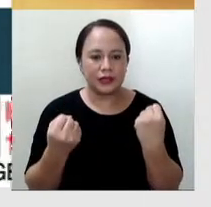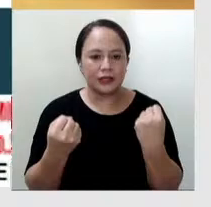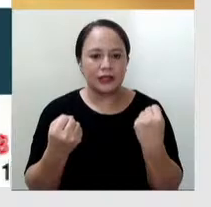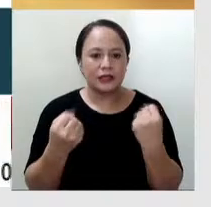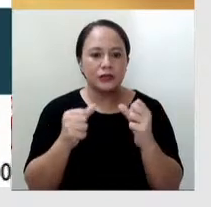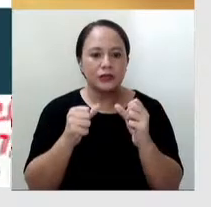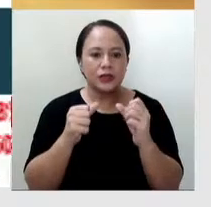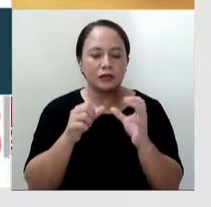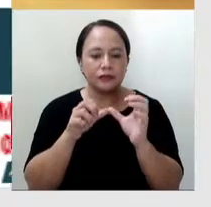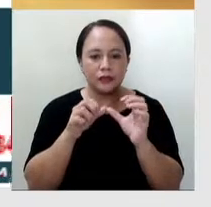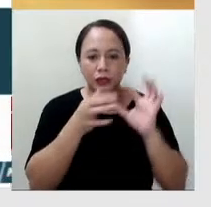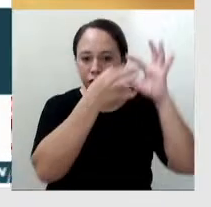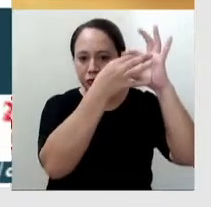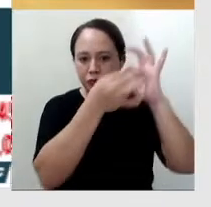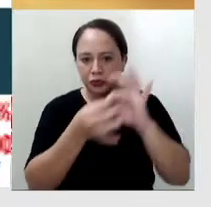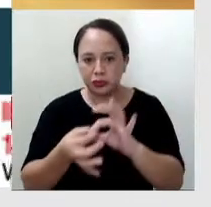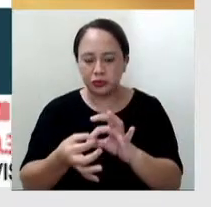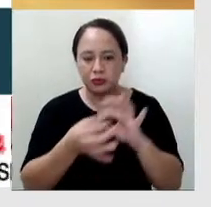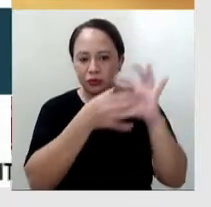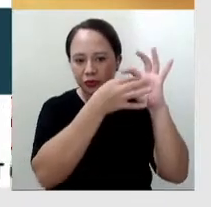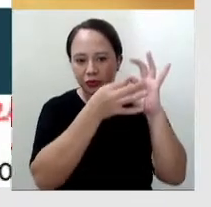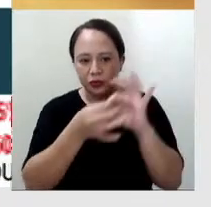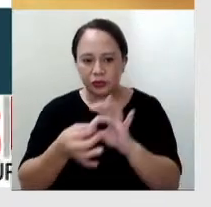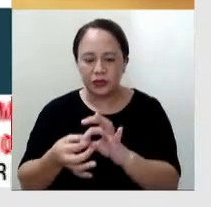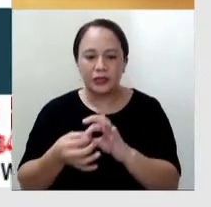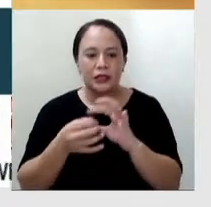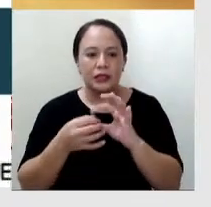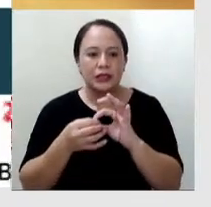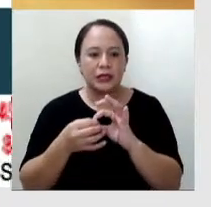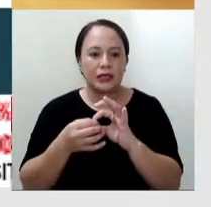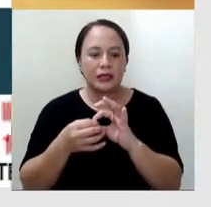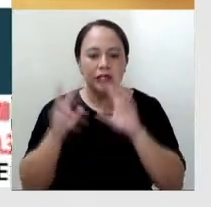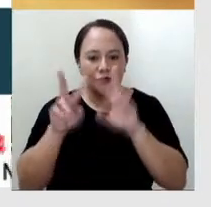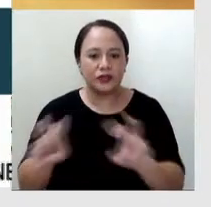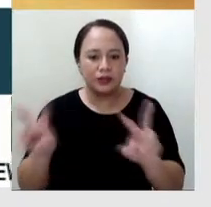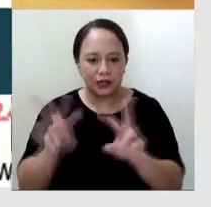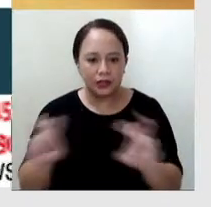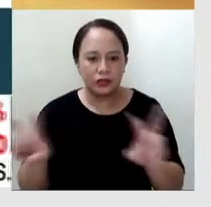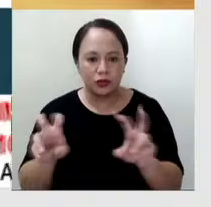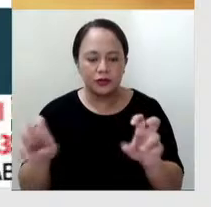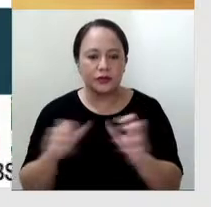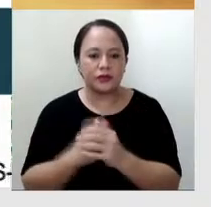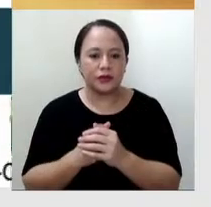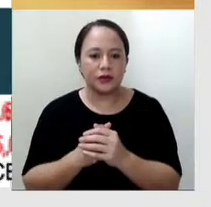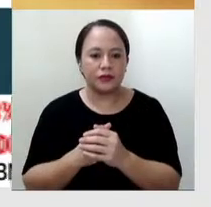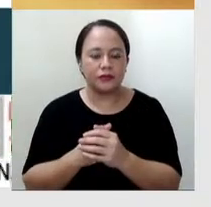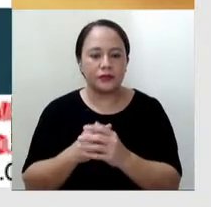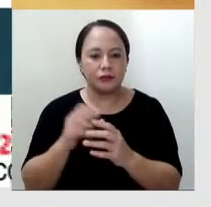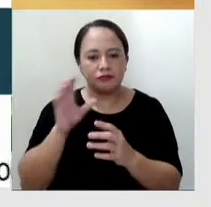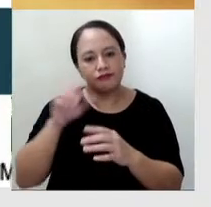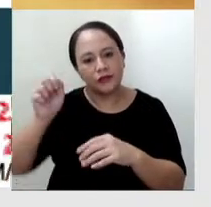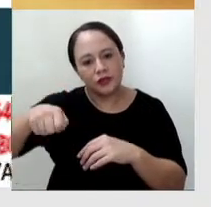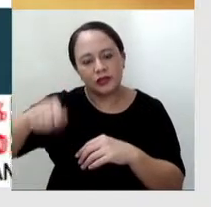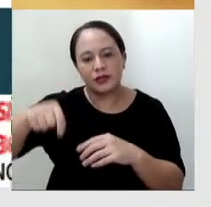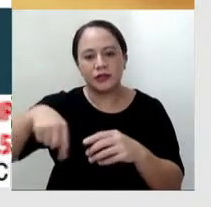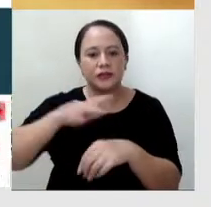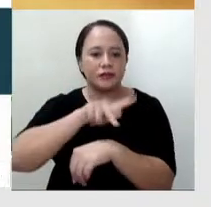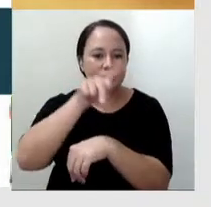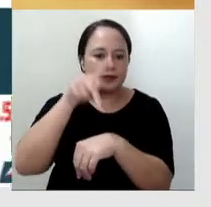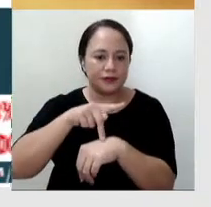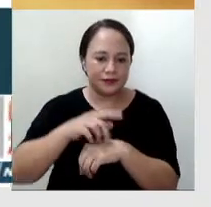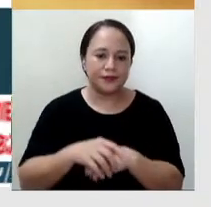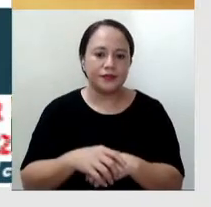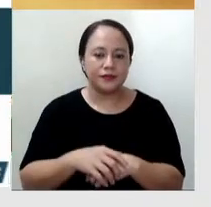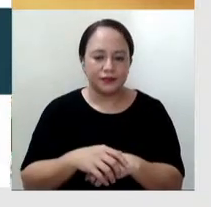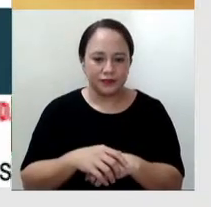consistent and thorough in their sort of the investigation and pursuit of justice in the Philippines.